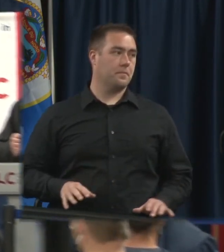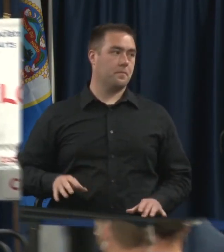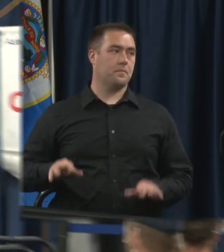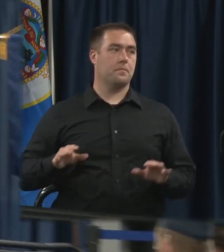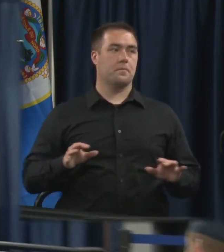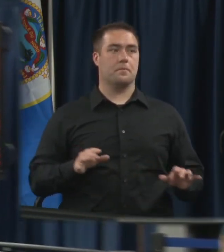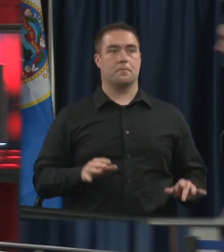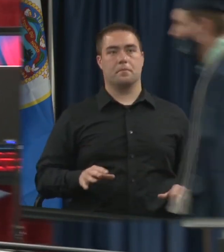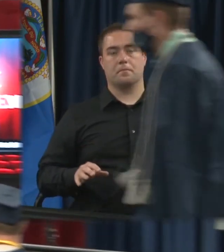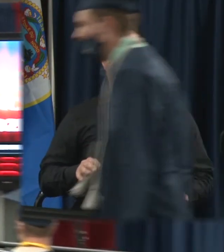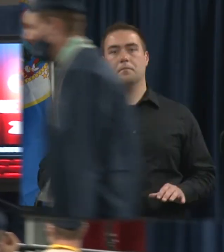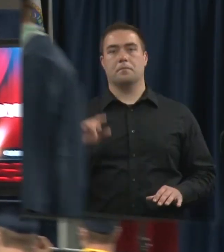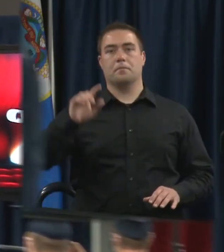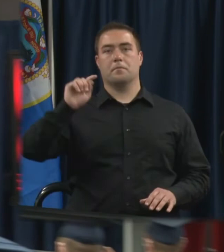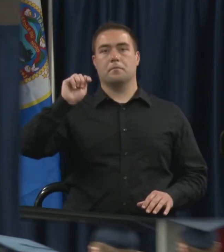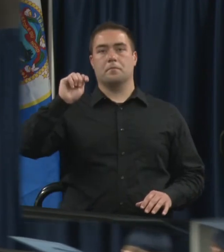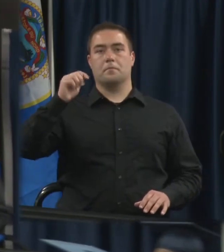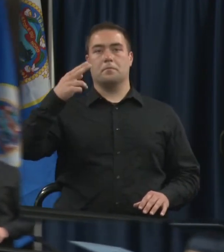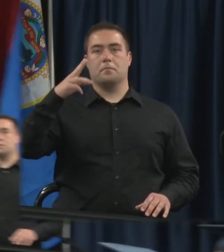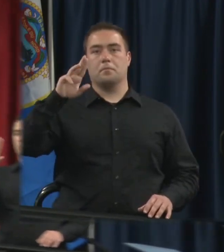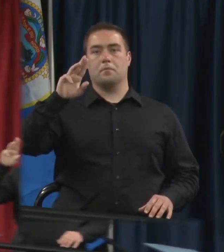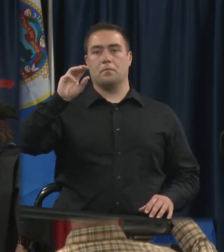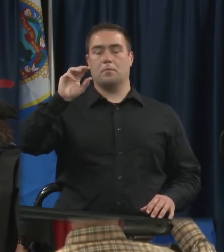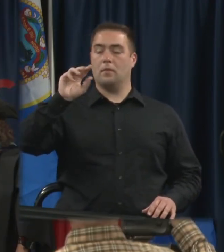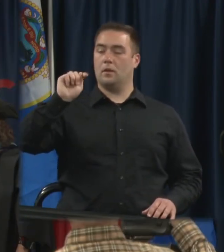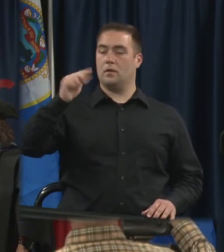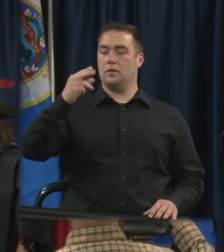Thomas Michael Rowley.